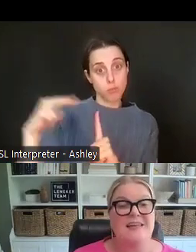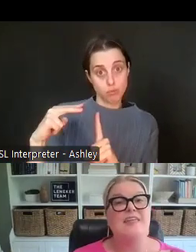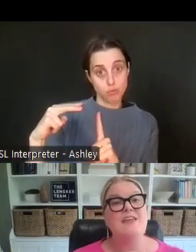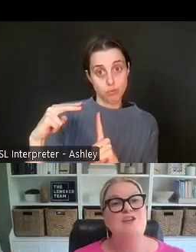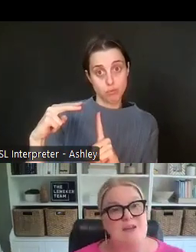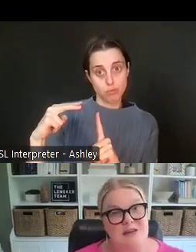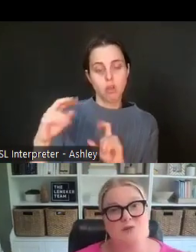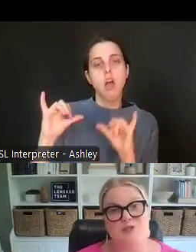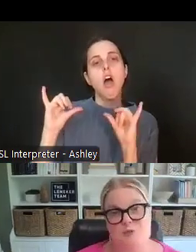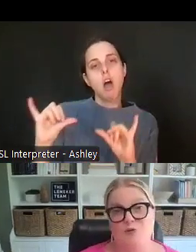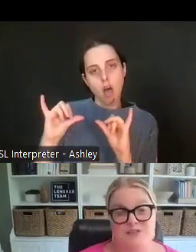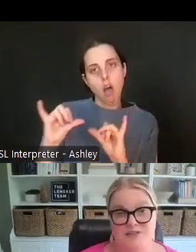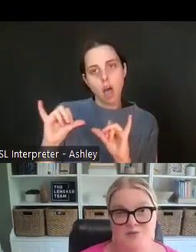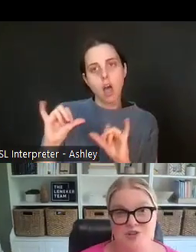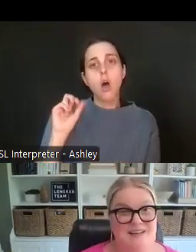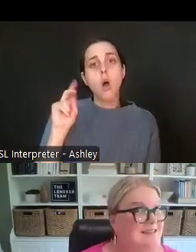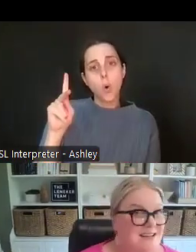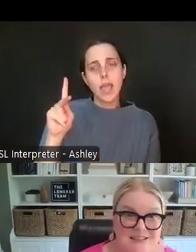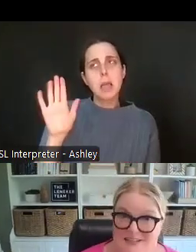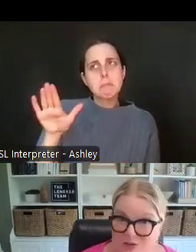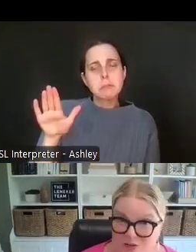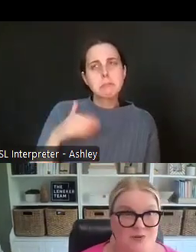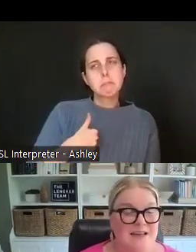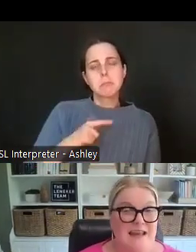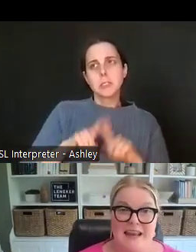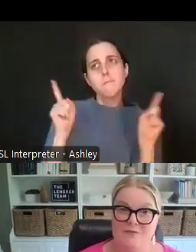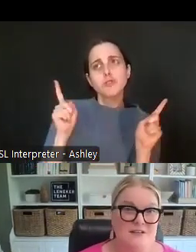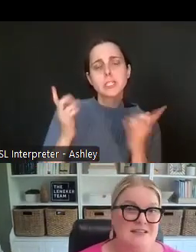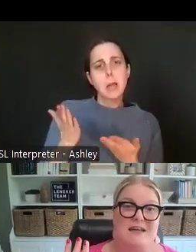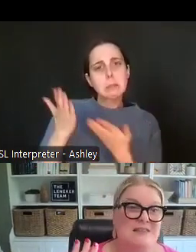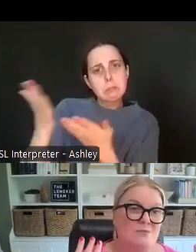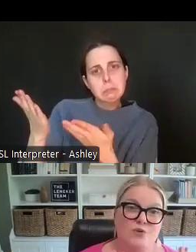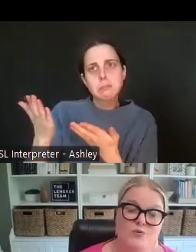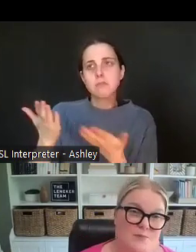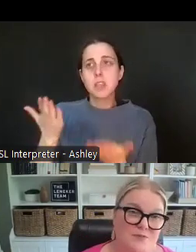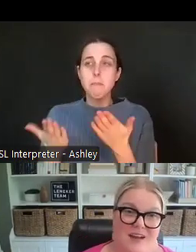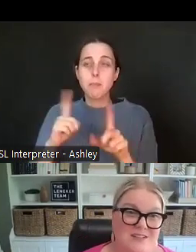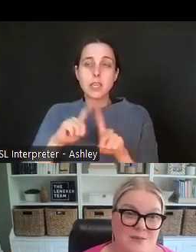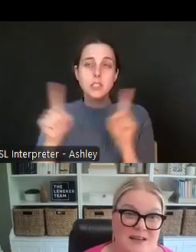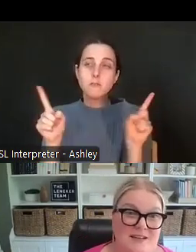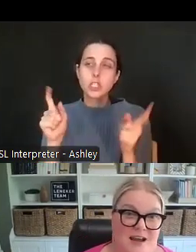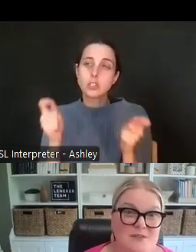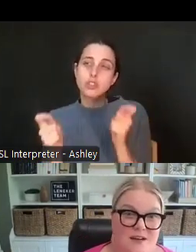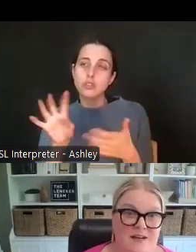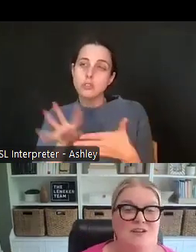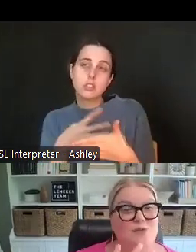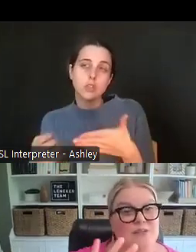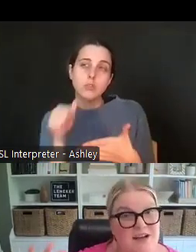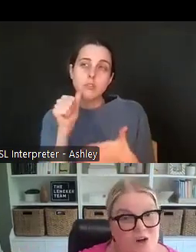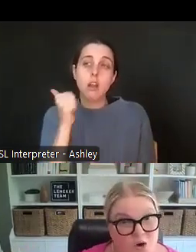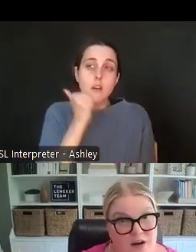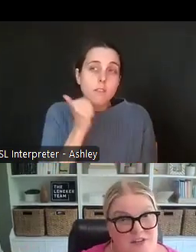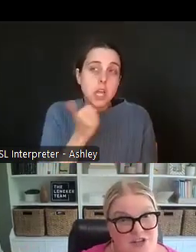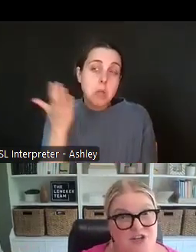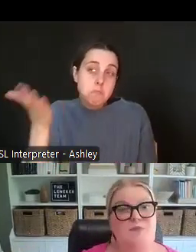like, then you may be able to propose a solution that doesn't include an everyday meeting that most people find to be a time suck. So